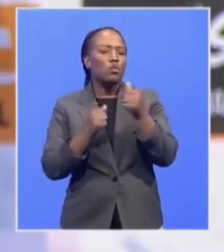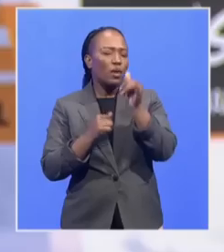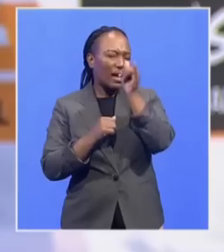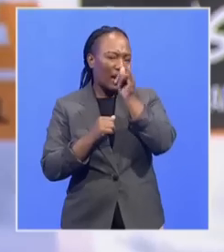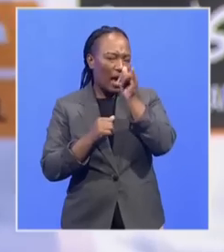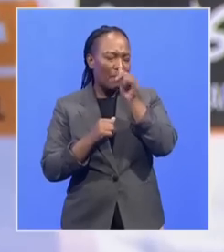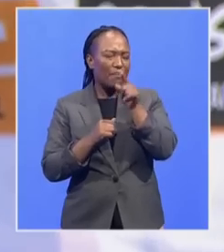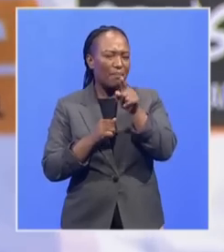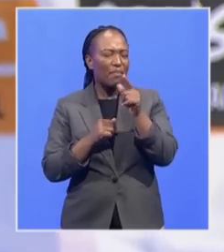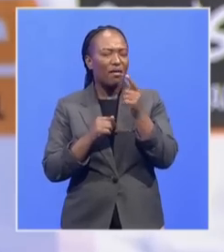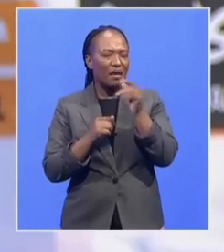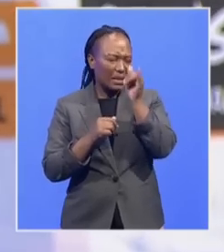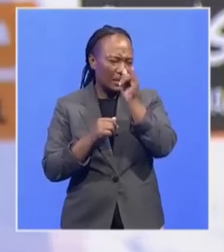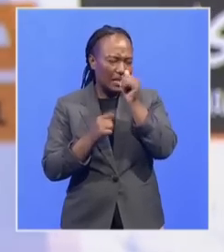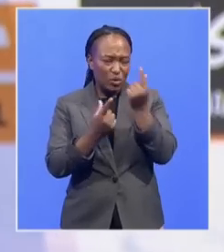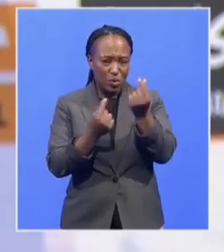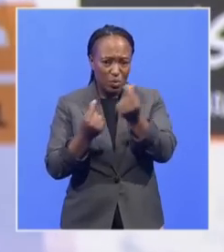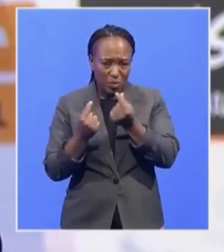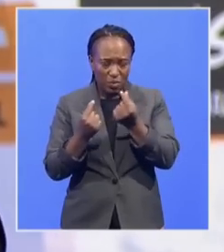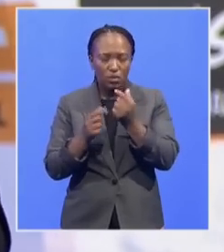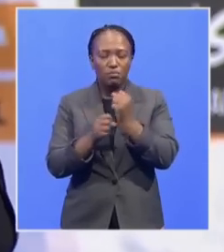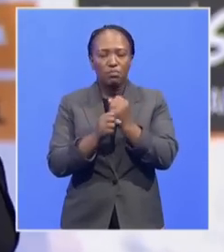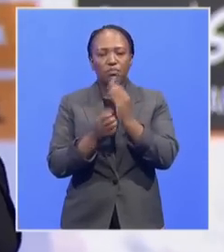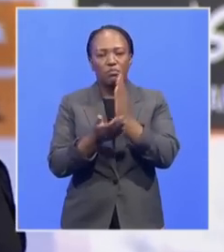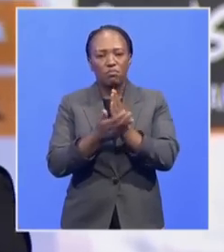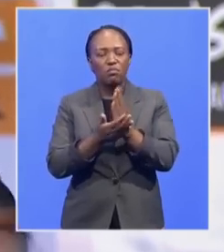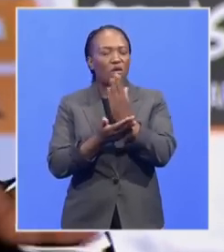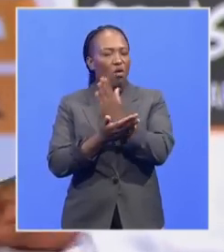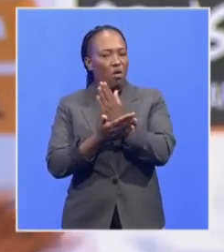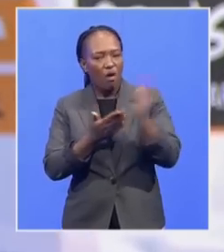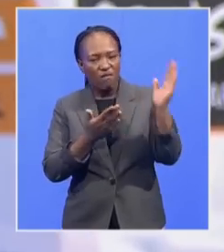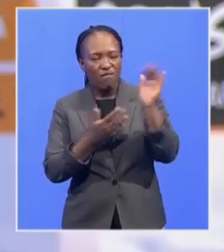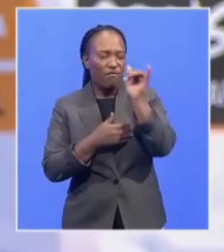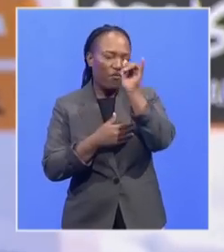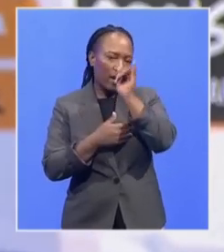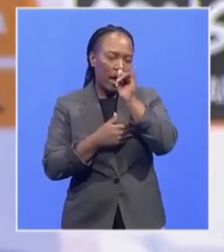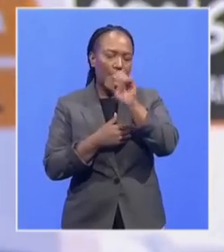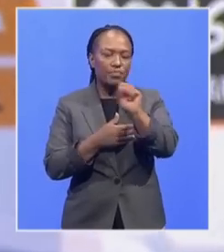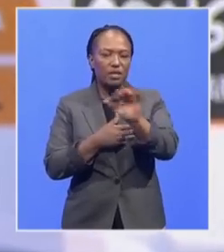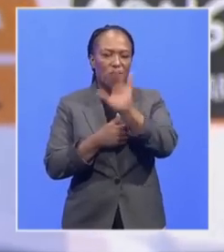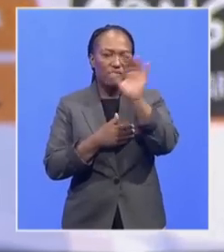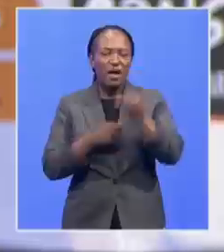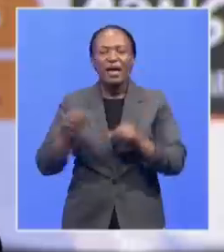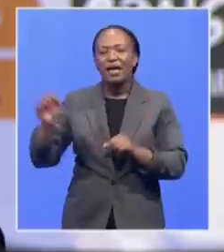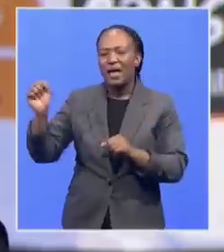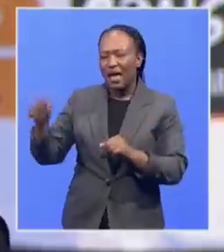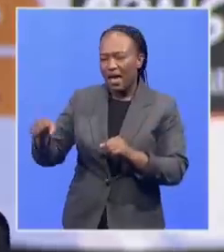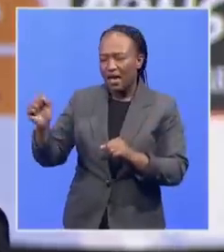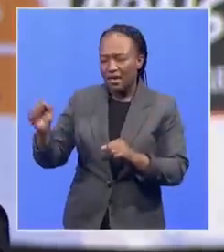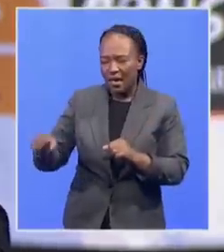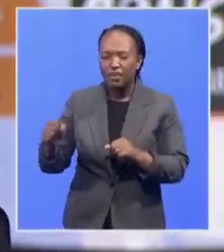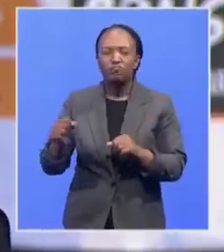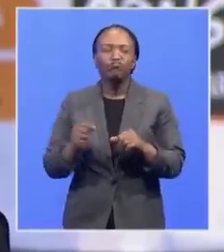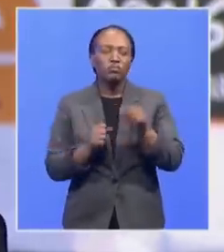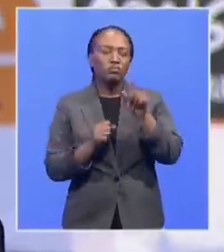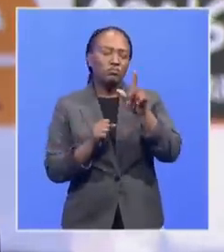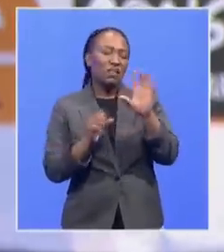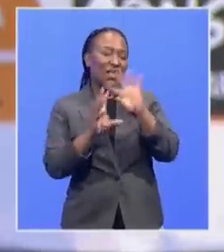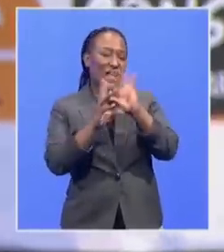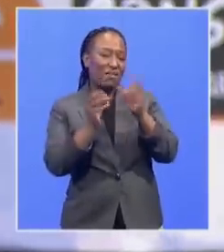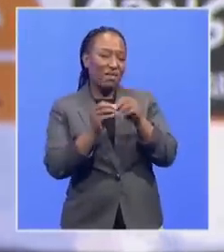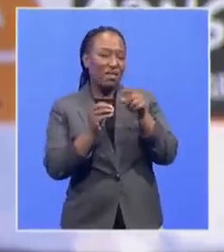re etse sho gore a go sa tlhola go bana le crime mo South Africa ntho tseo ka